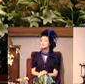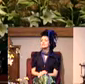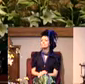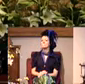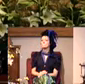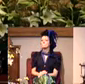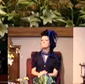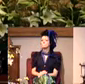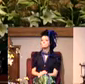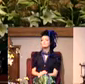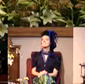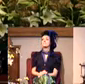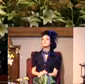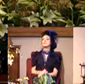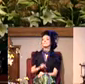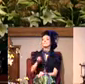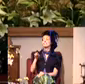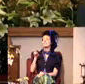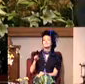understand?